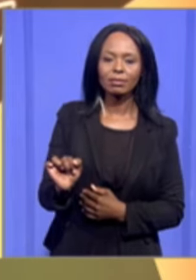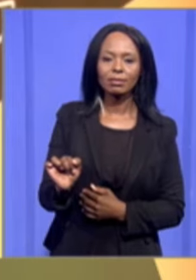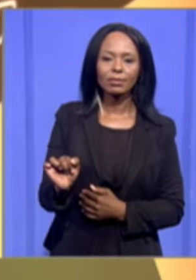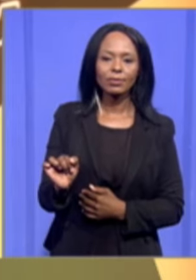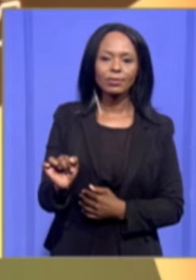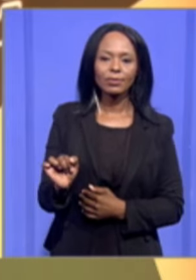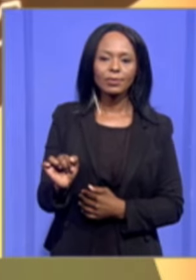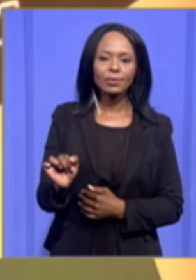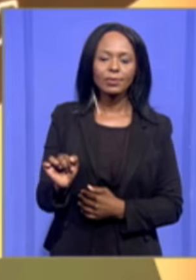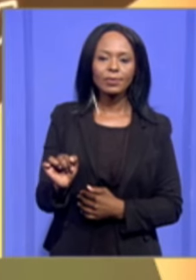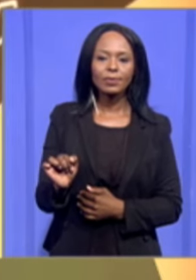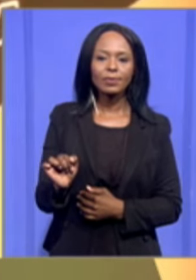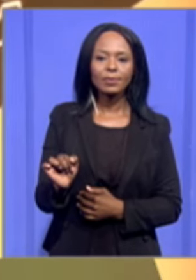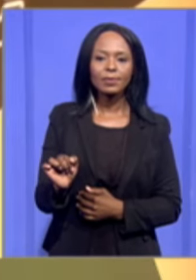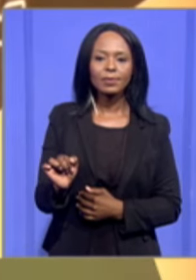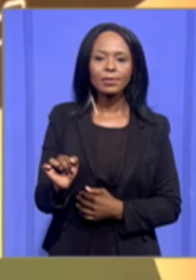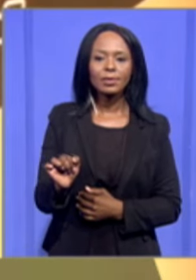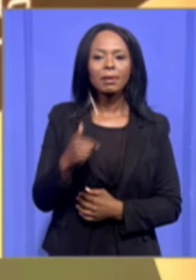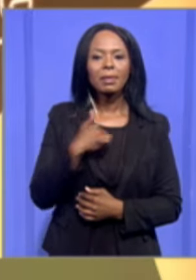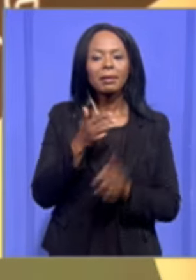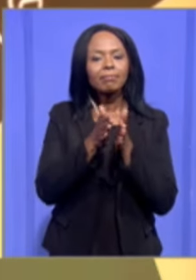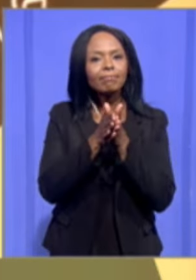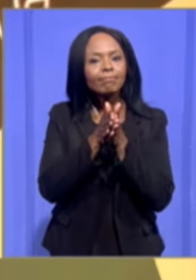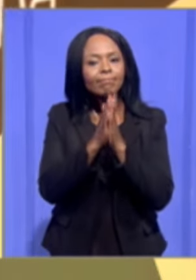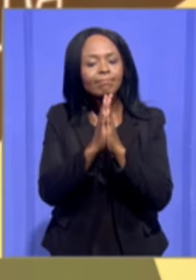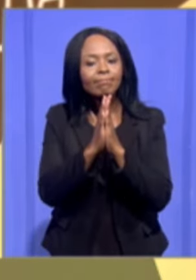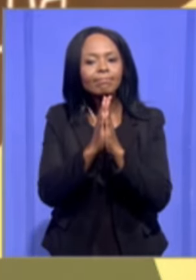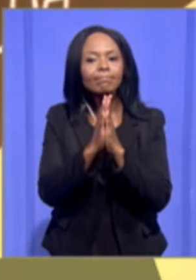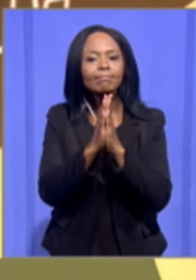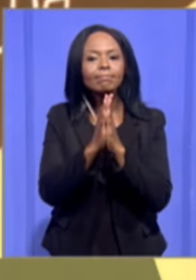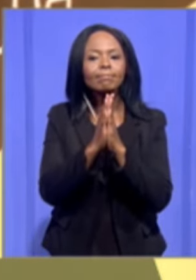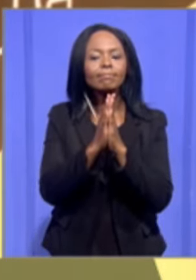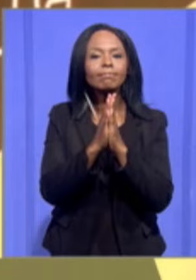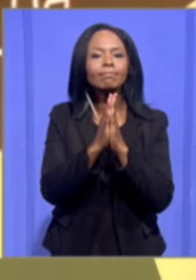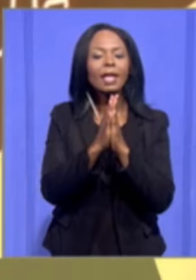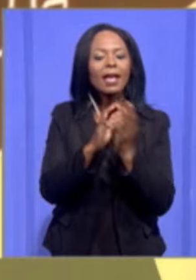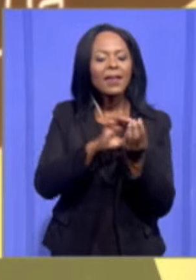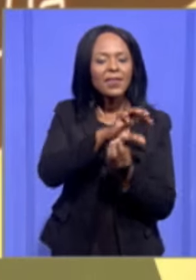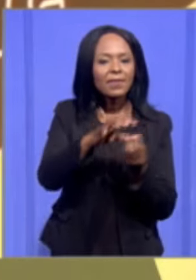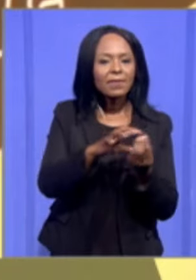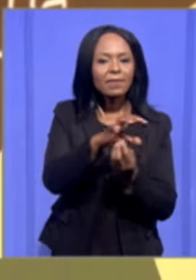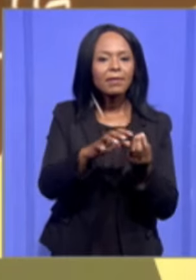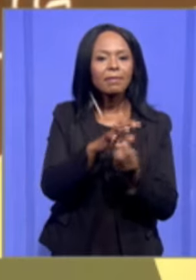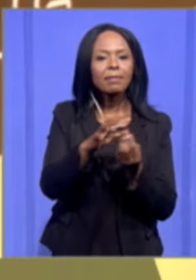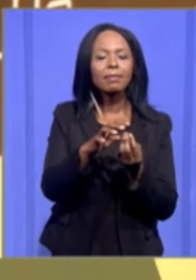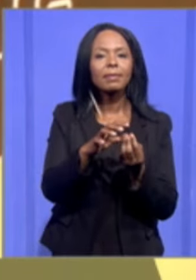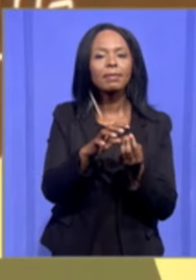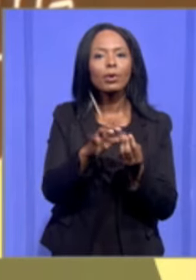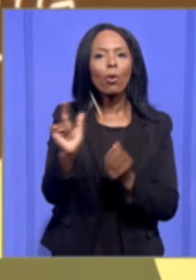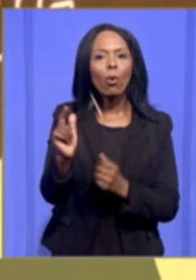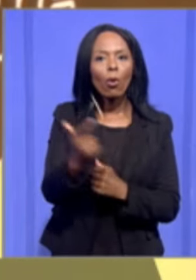So ke khopela malapa a rena ka mokana ba re tlo mo botho